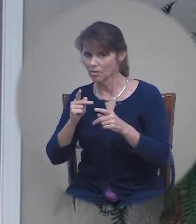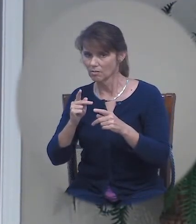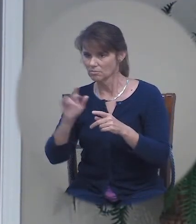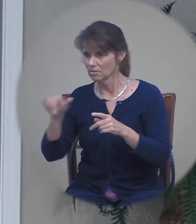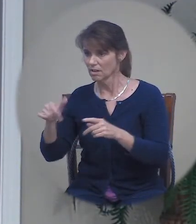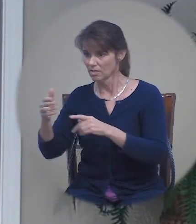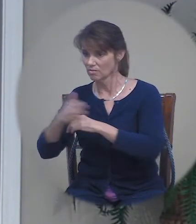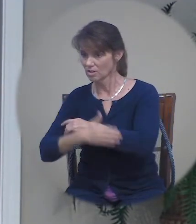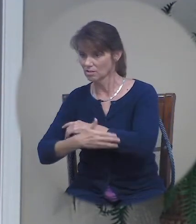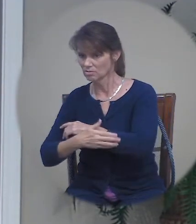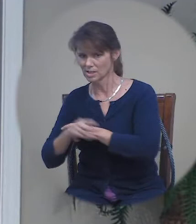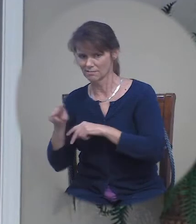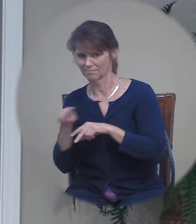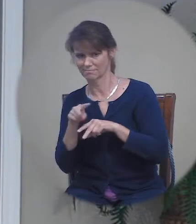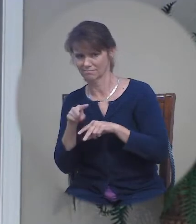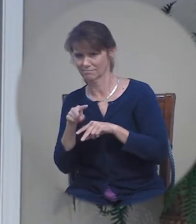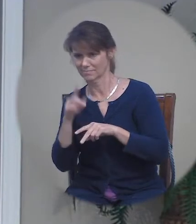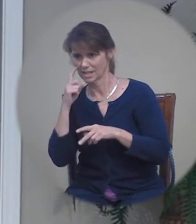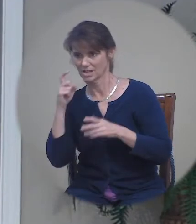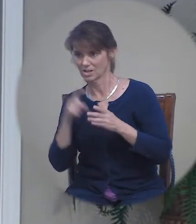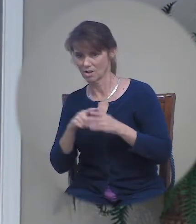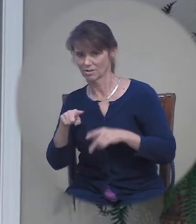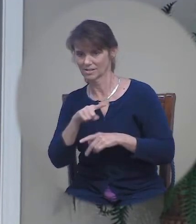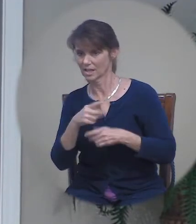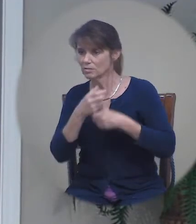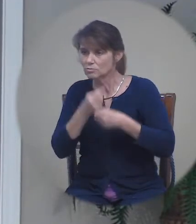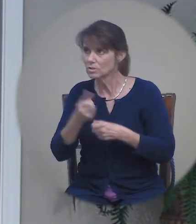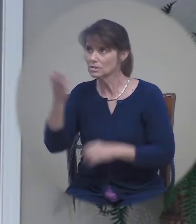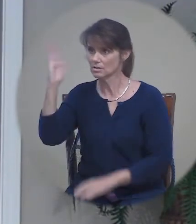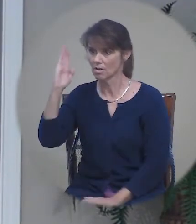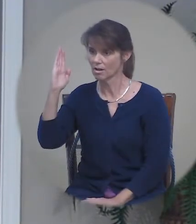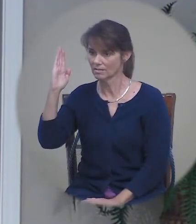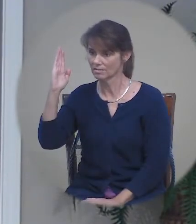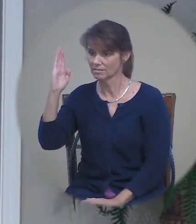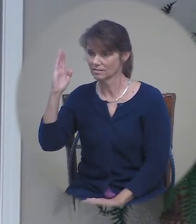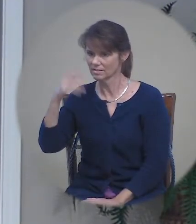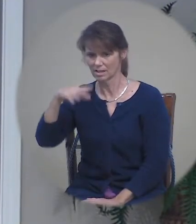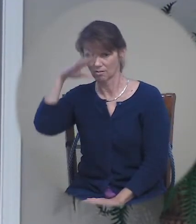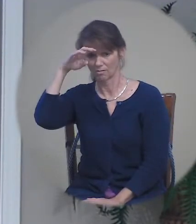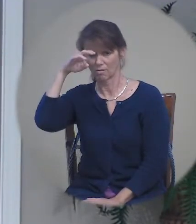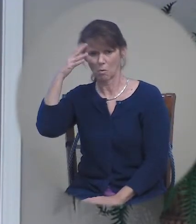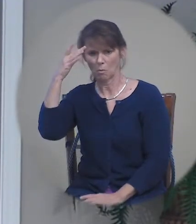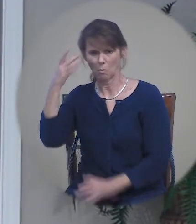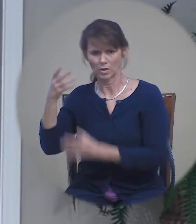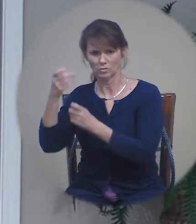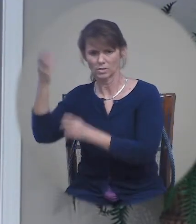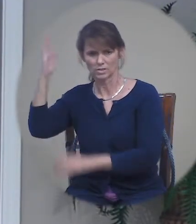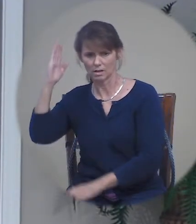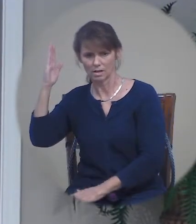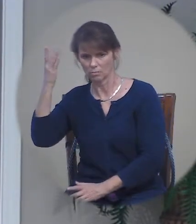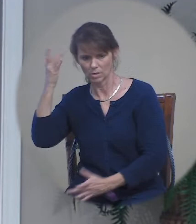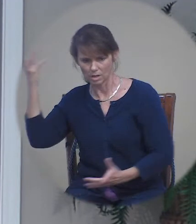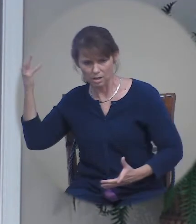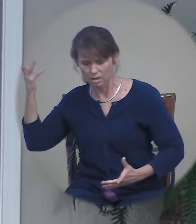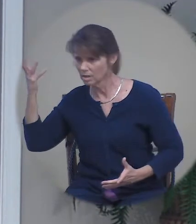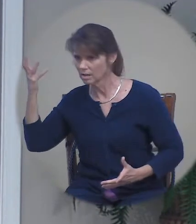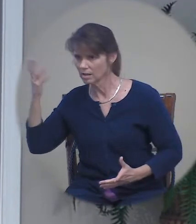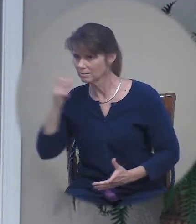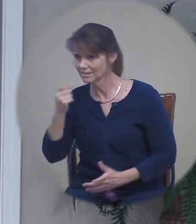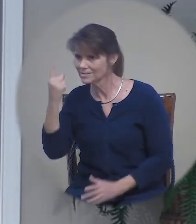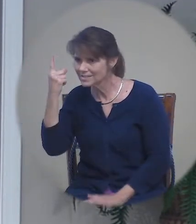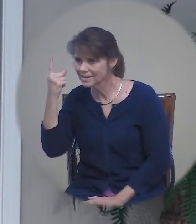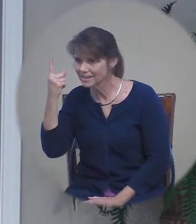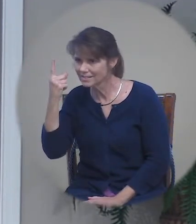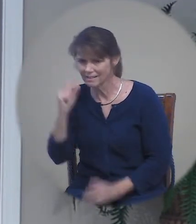God. It's just totally foreign to them, and they don't understand it. It's not physically or